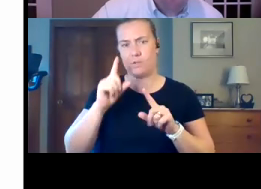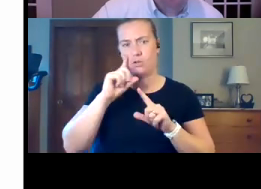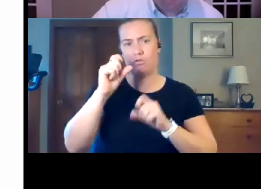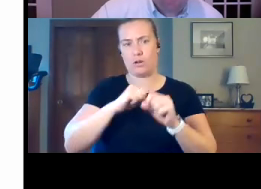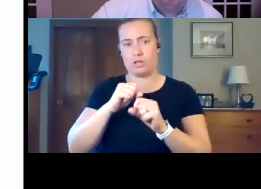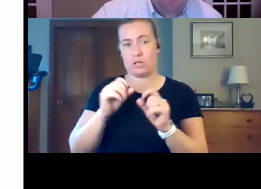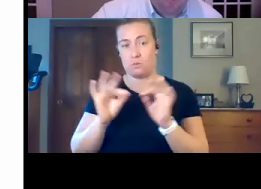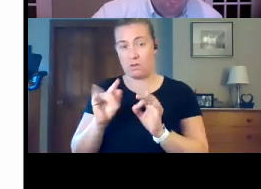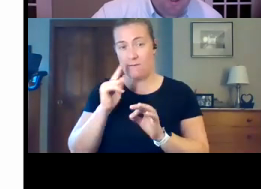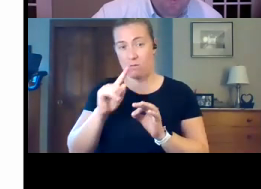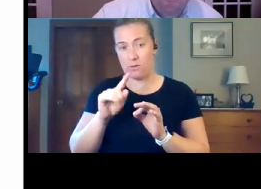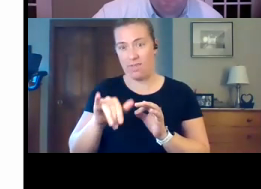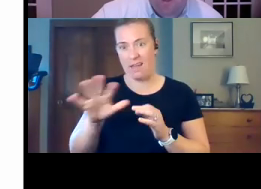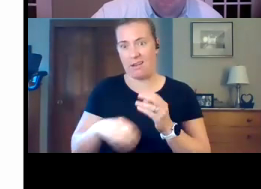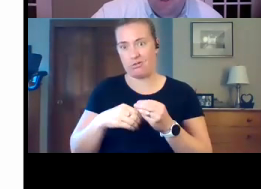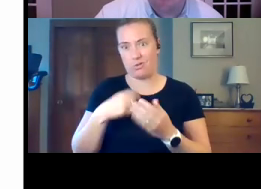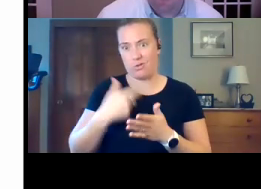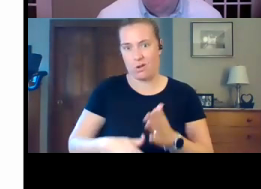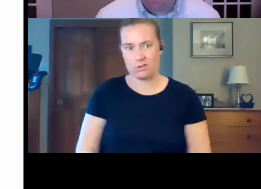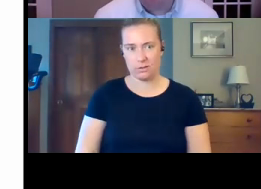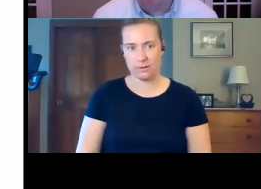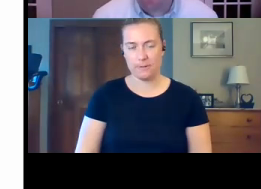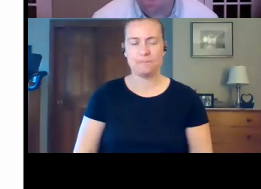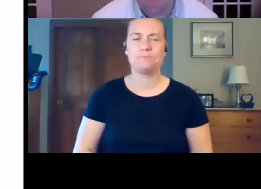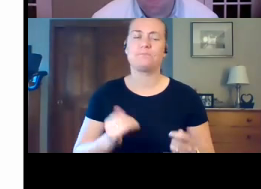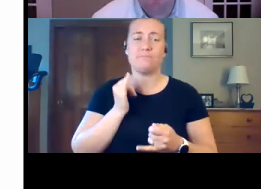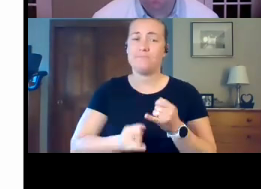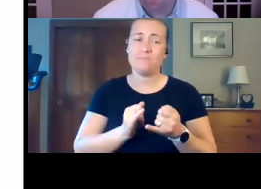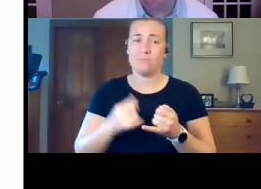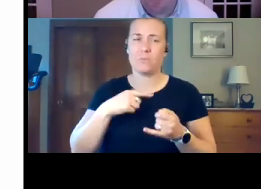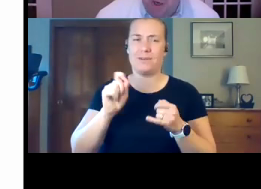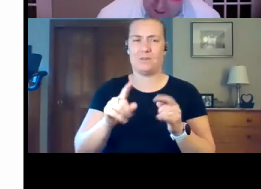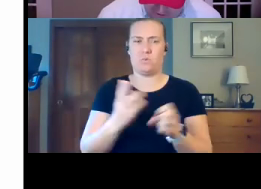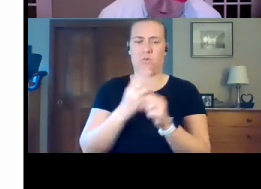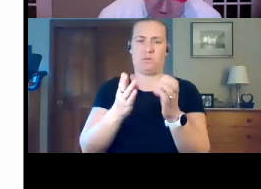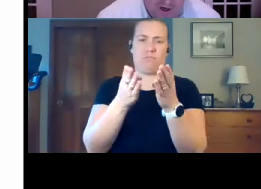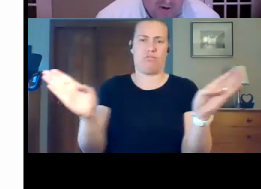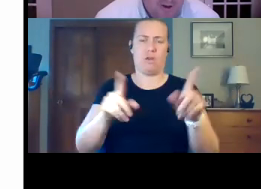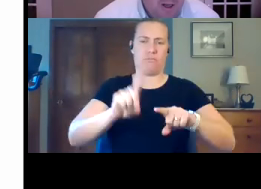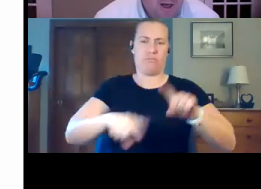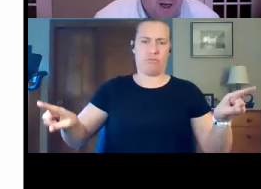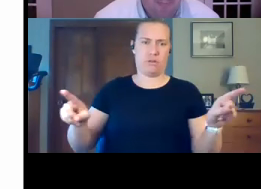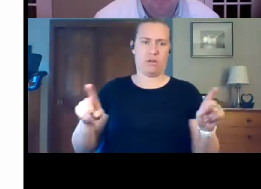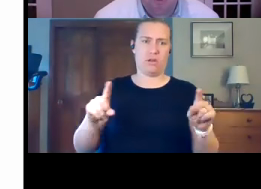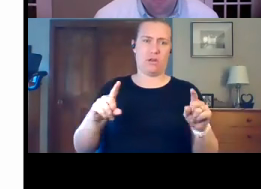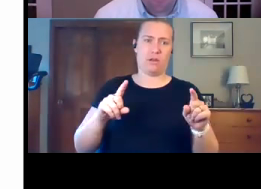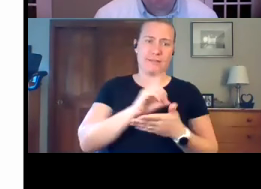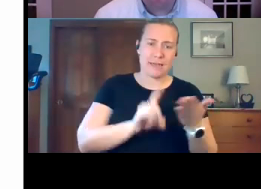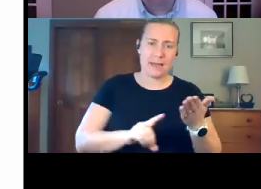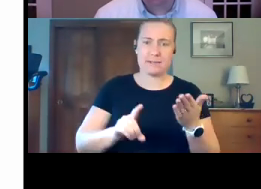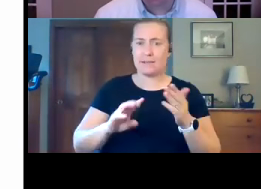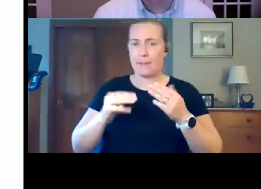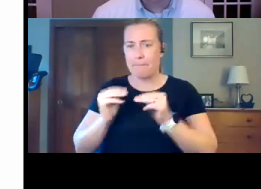And then finally, on this front, we need to use a wider range of designs and methods. And again, maybe we can talk a bit about this tomorrow.